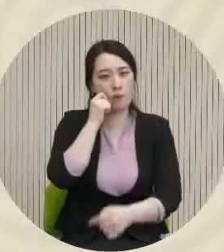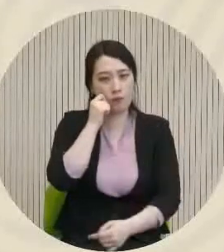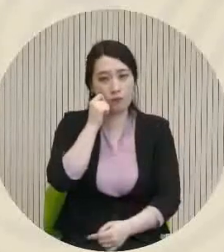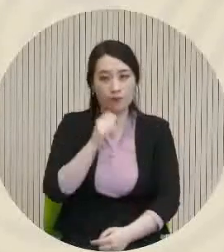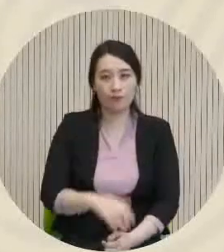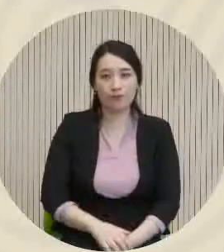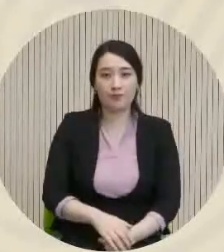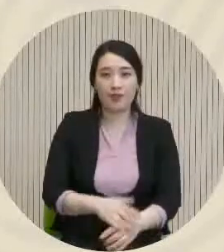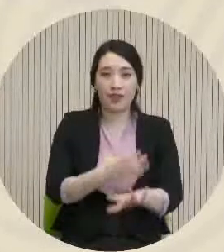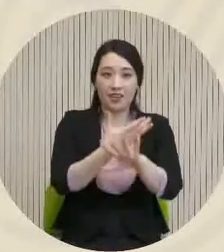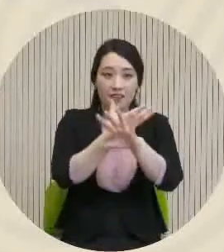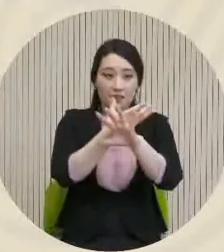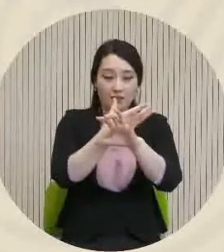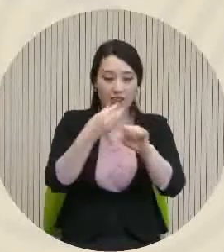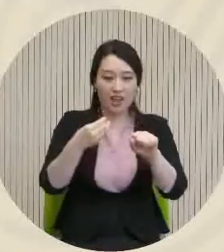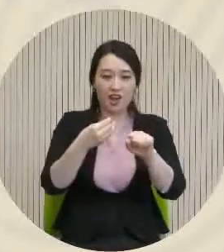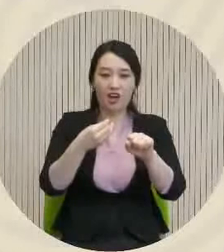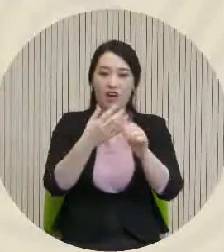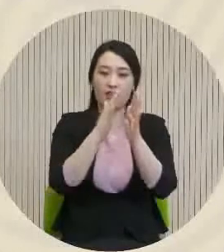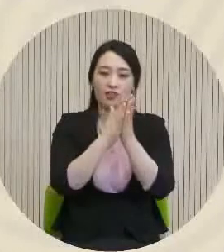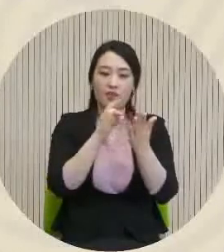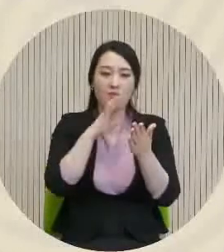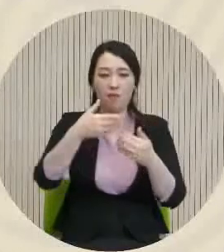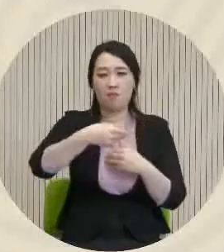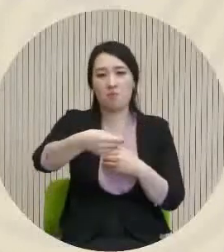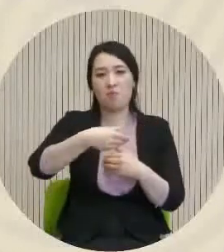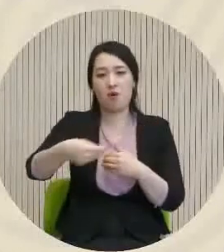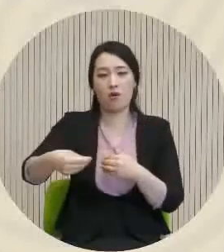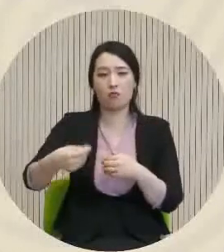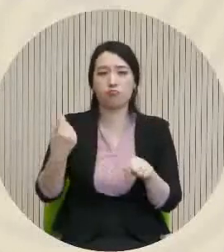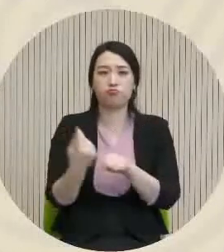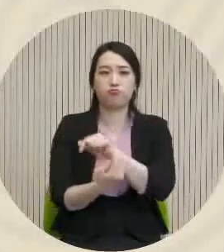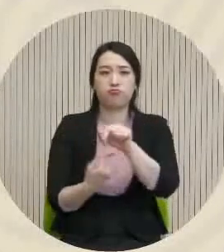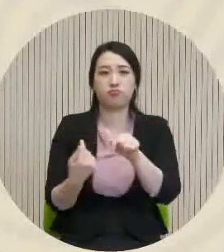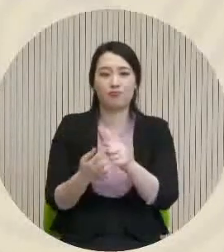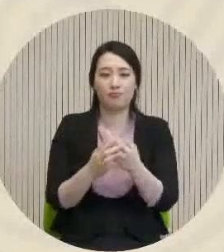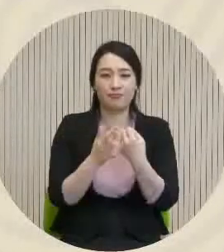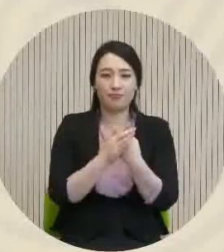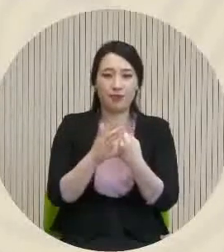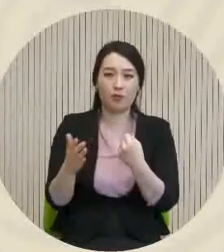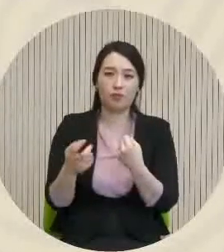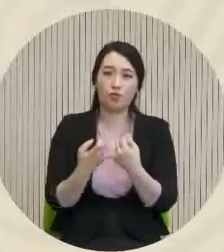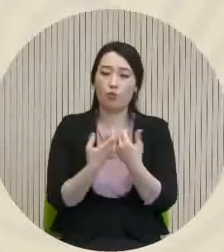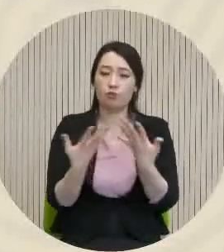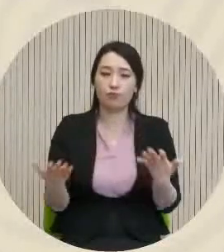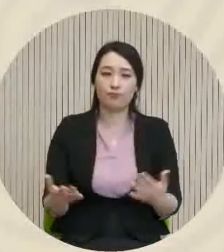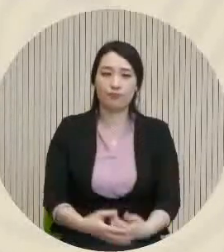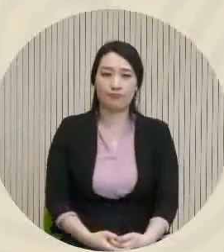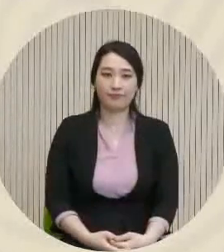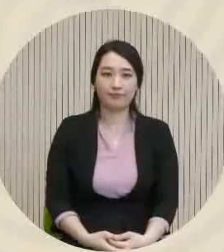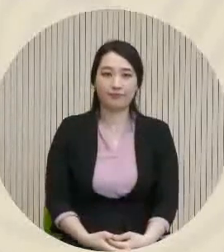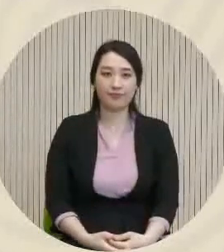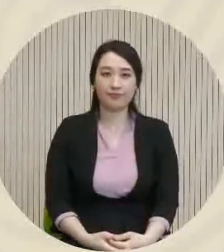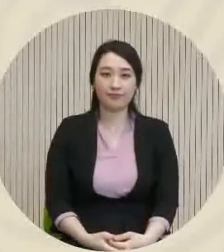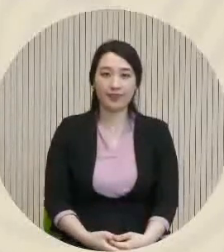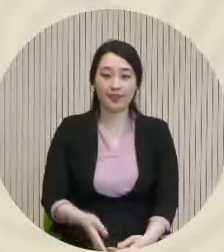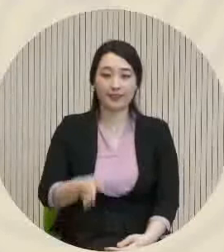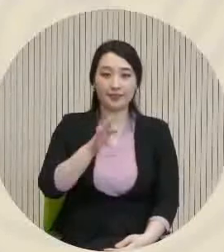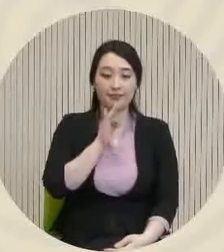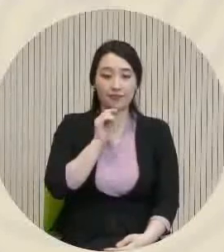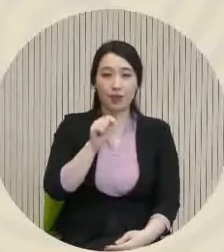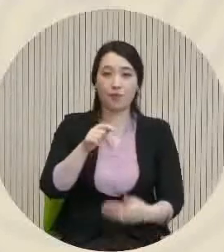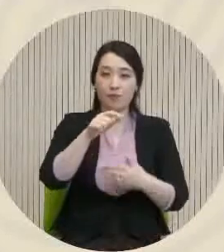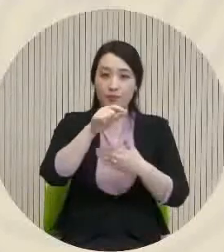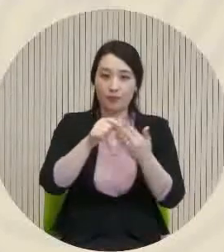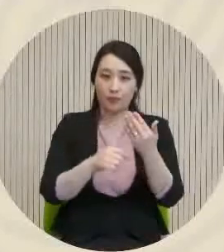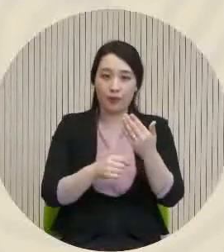were almost closed, and also they were able to lend books only for the reserved books made